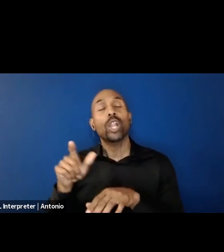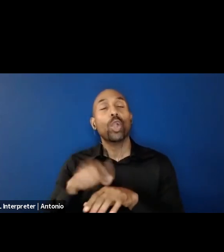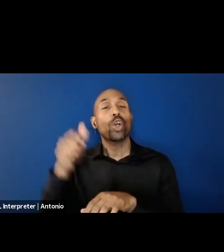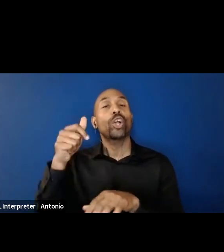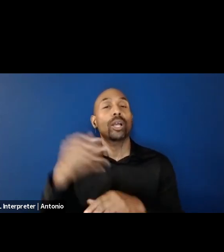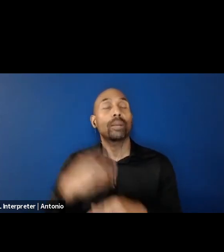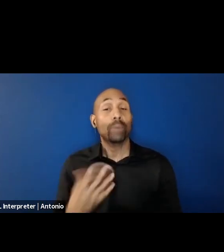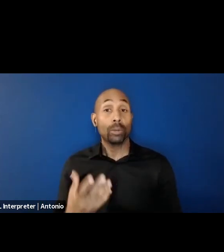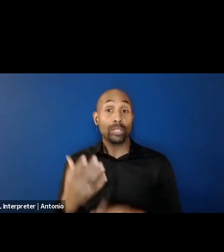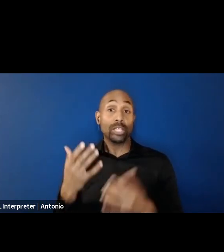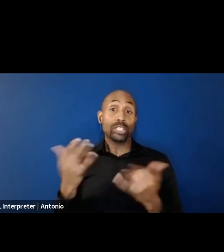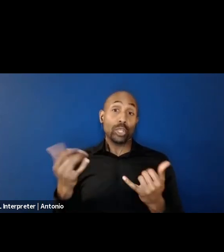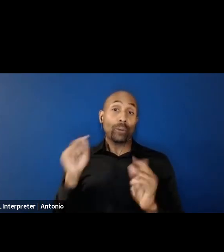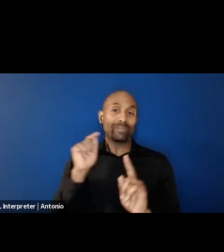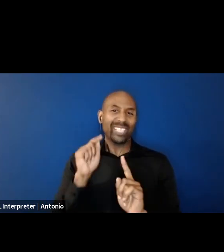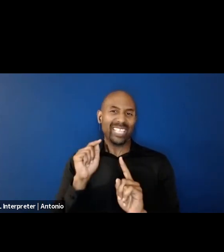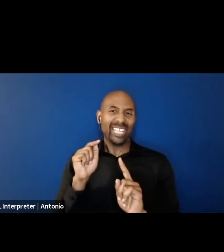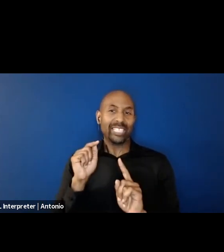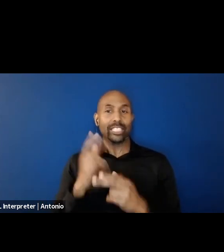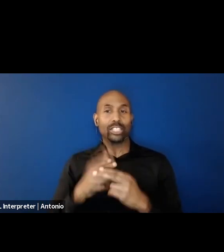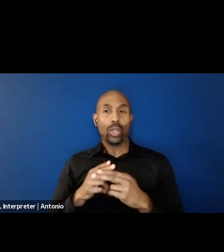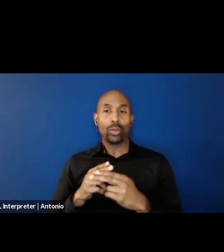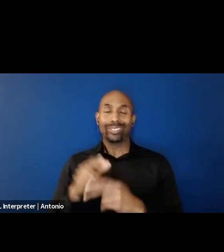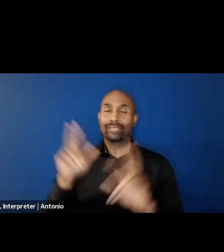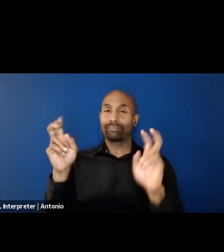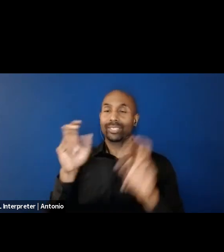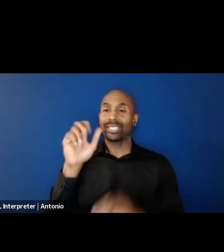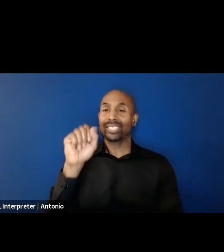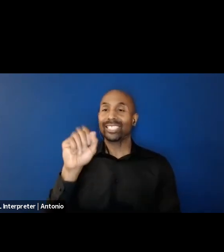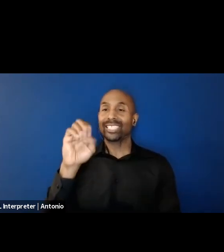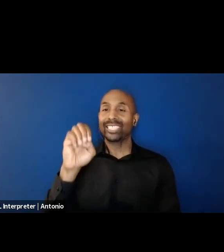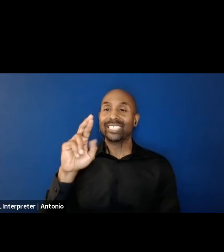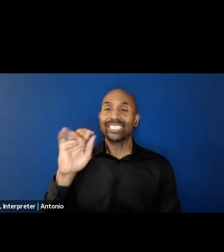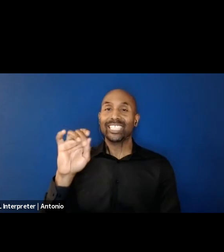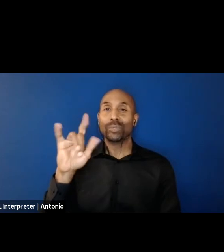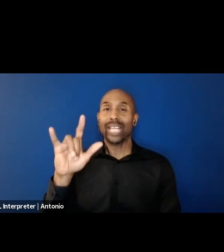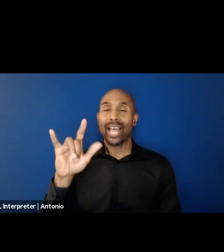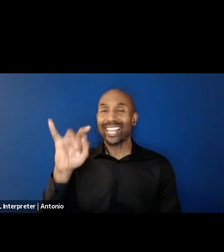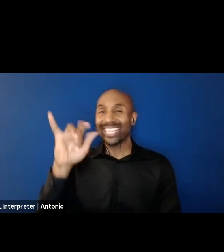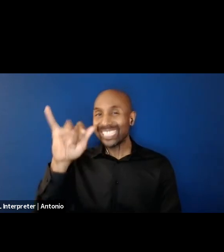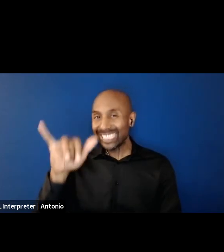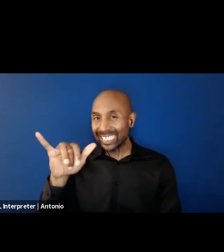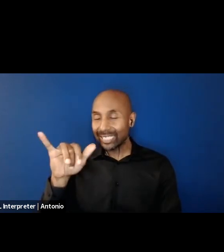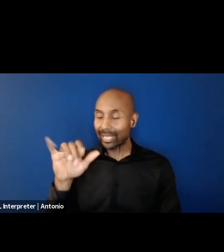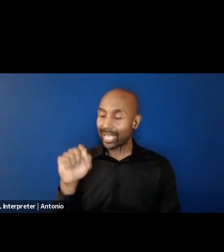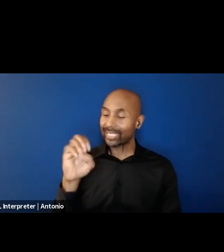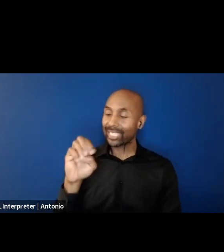serial poem, which has come to be the vein in which I work. And